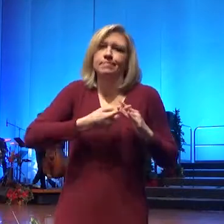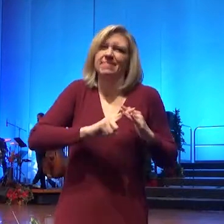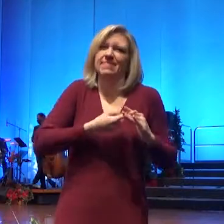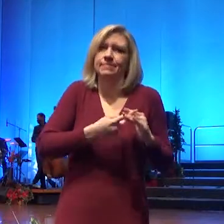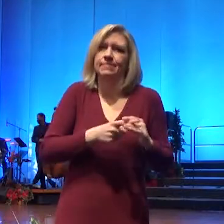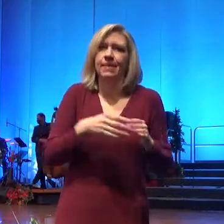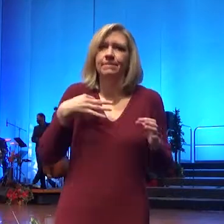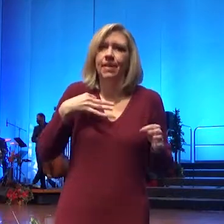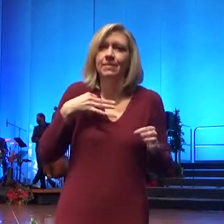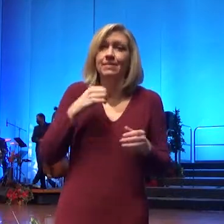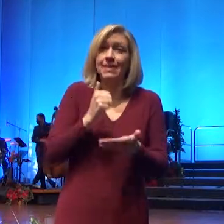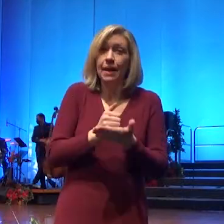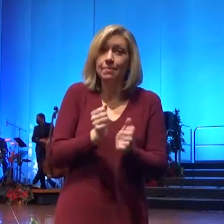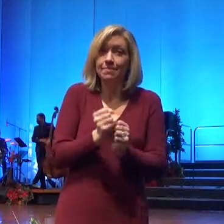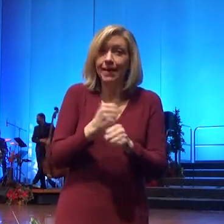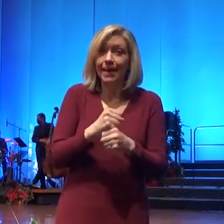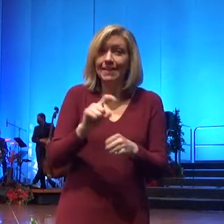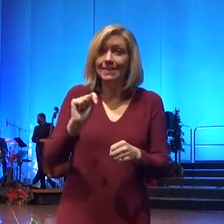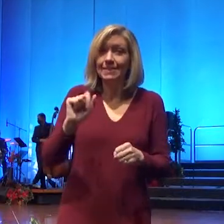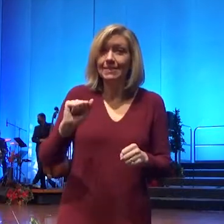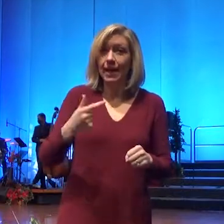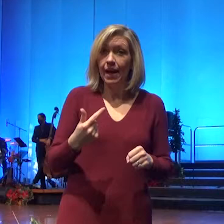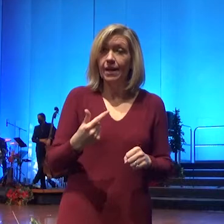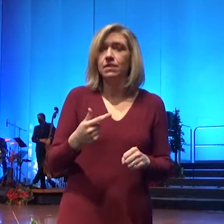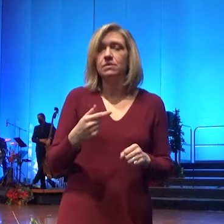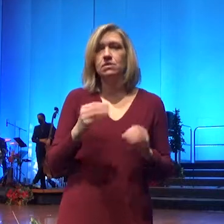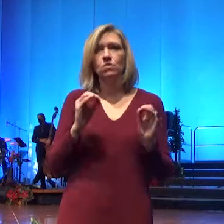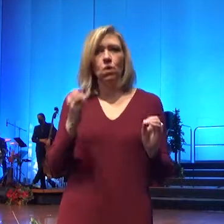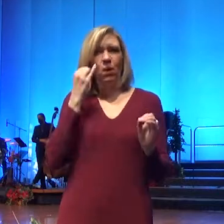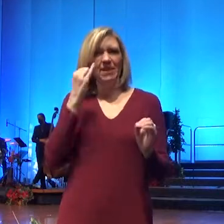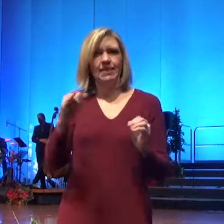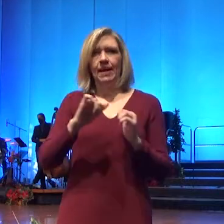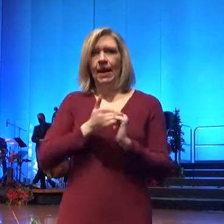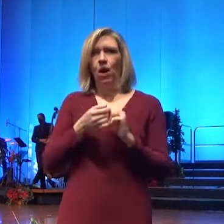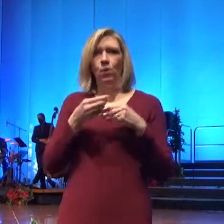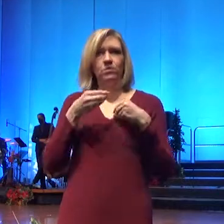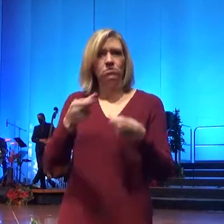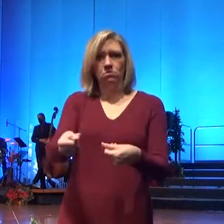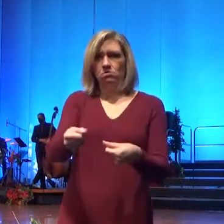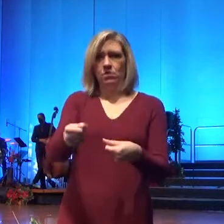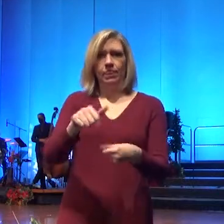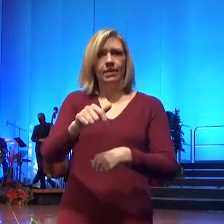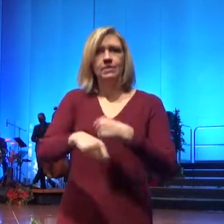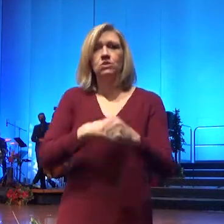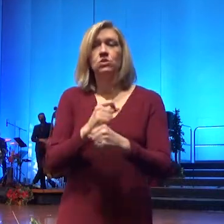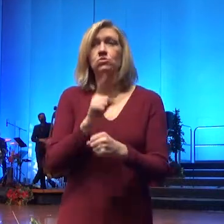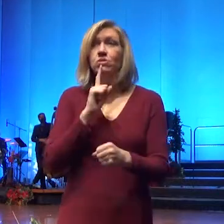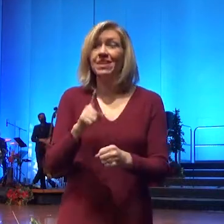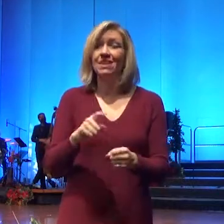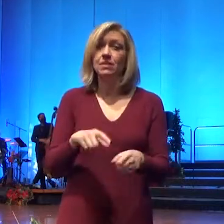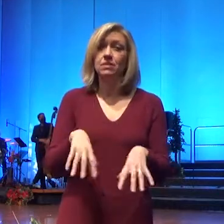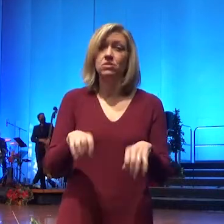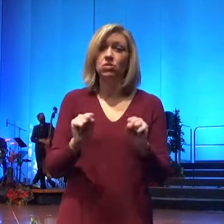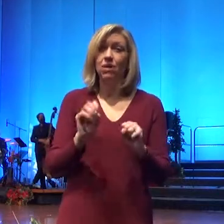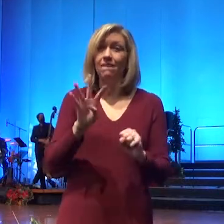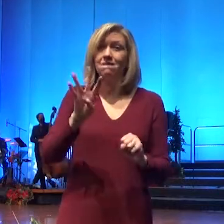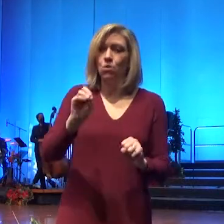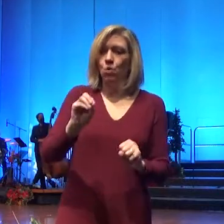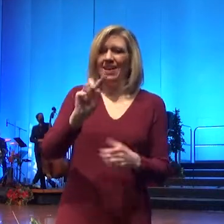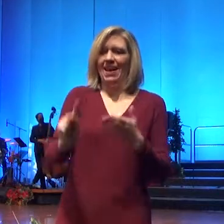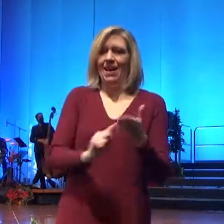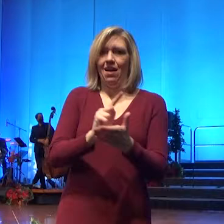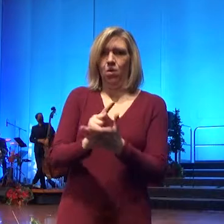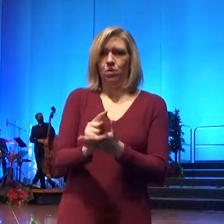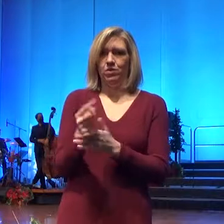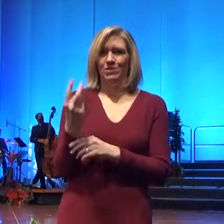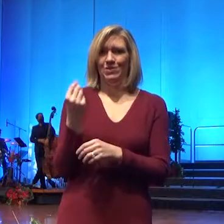who help make the tags. You have no idea how we've streamlined that this year because it took 40 hours 2 years ago to